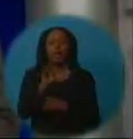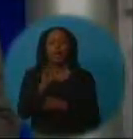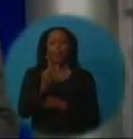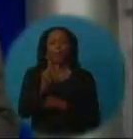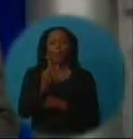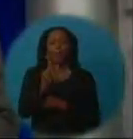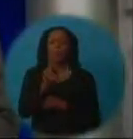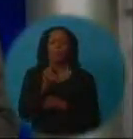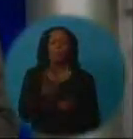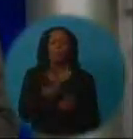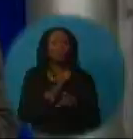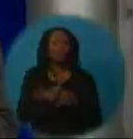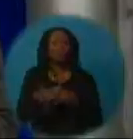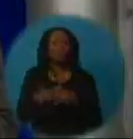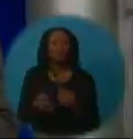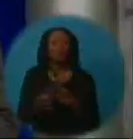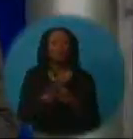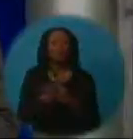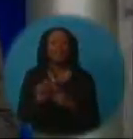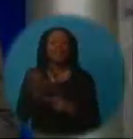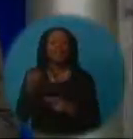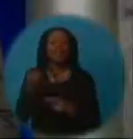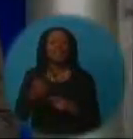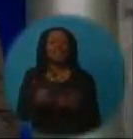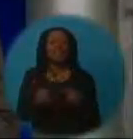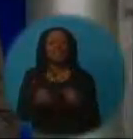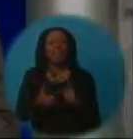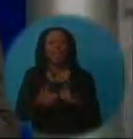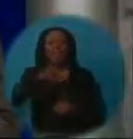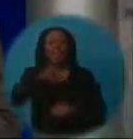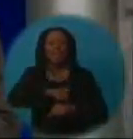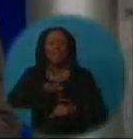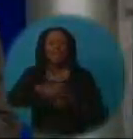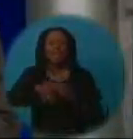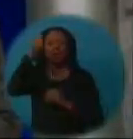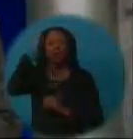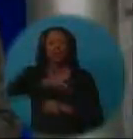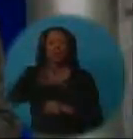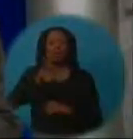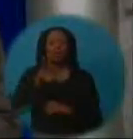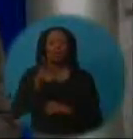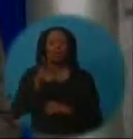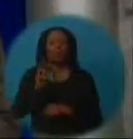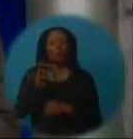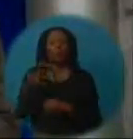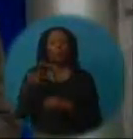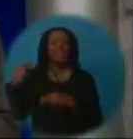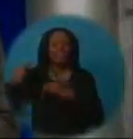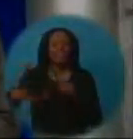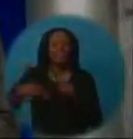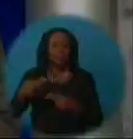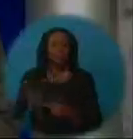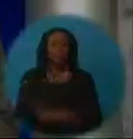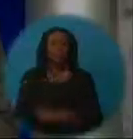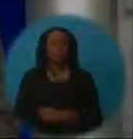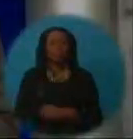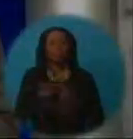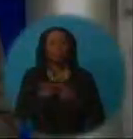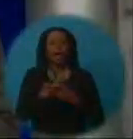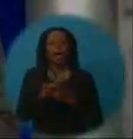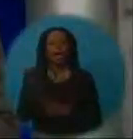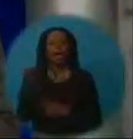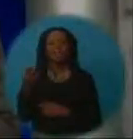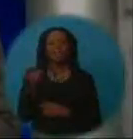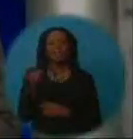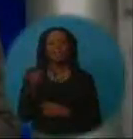today ran the second fastest time in men's 200-meter history. Blake clocked 19.26 seconds to win